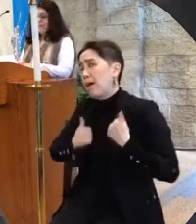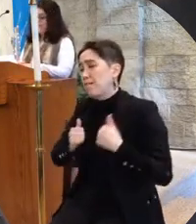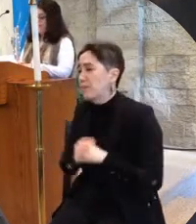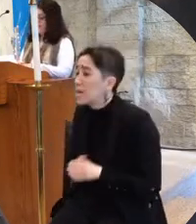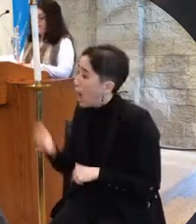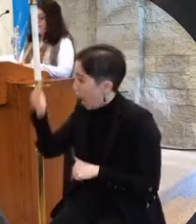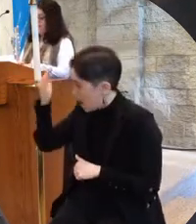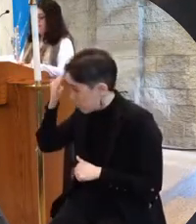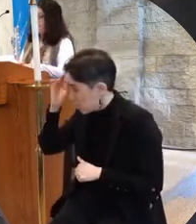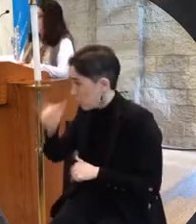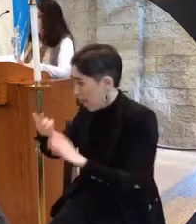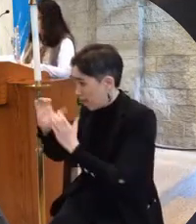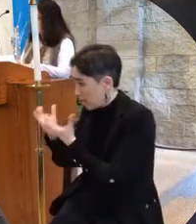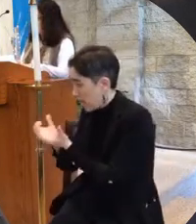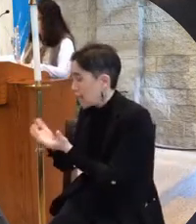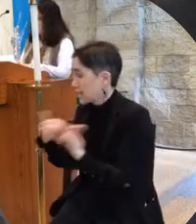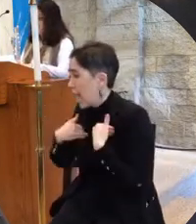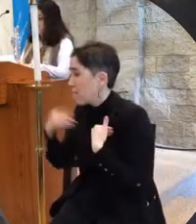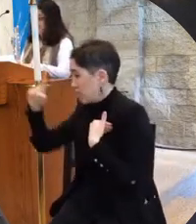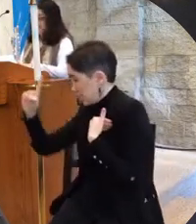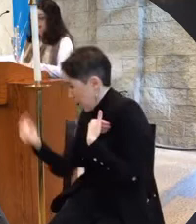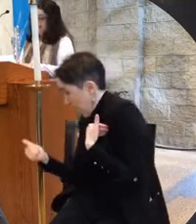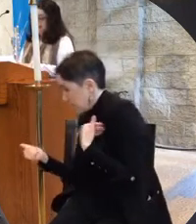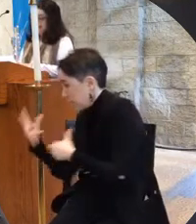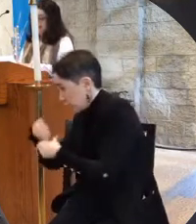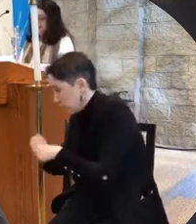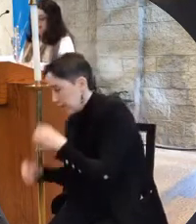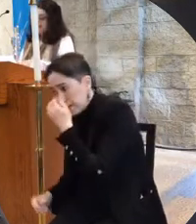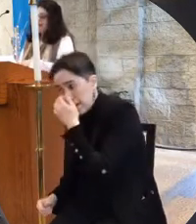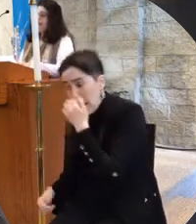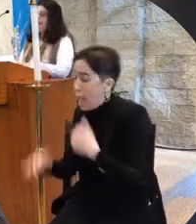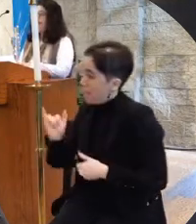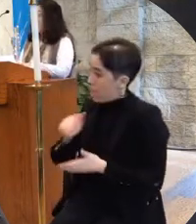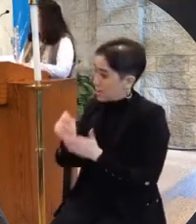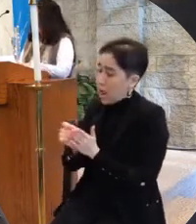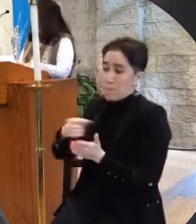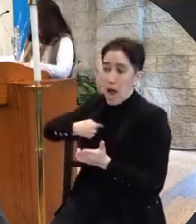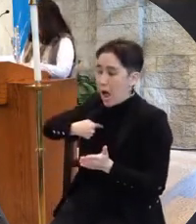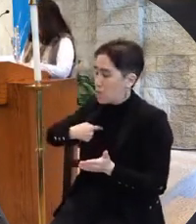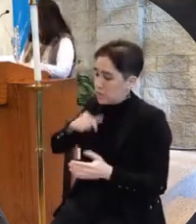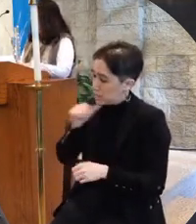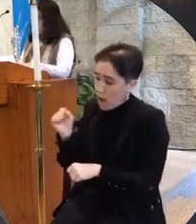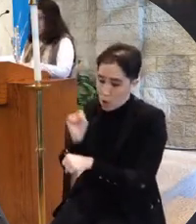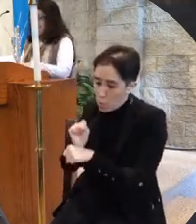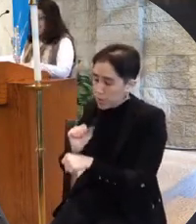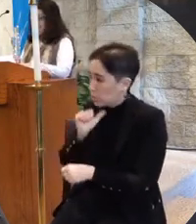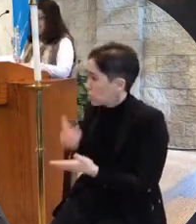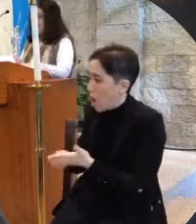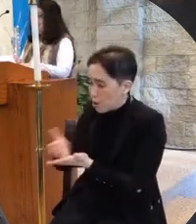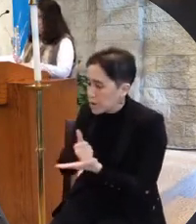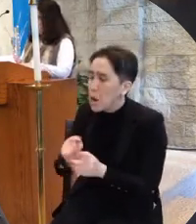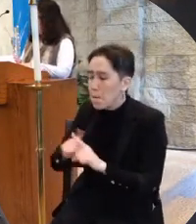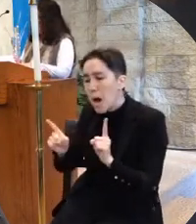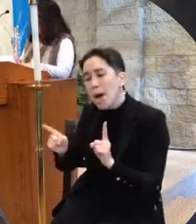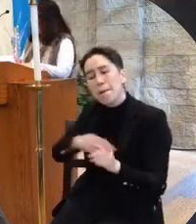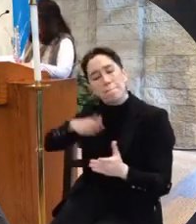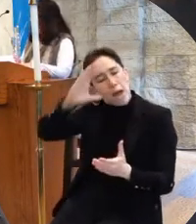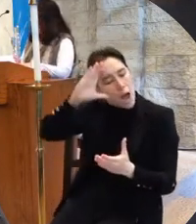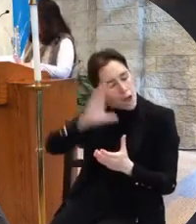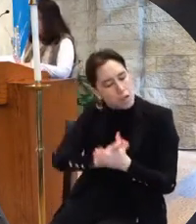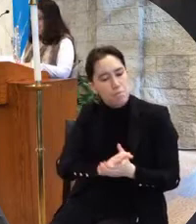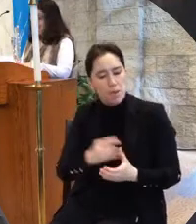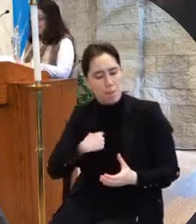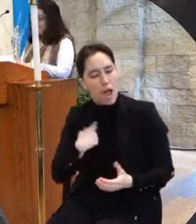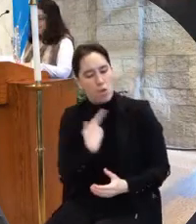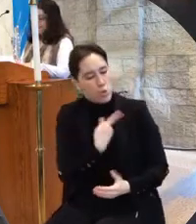component, and though I was not earning at the time, my husband and I decided what made sense for us, and I decided to do the class and to